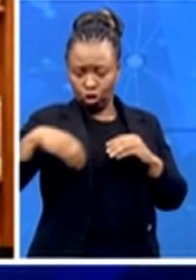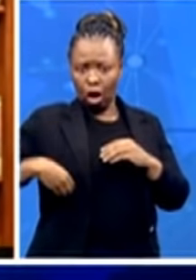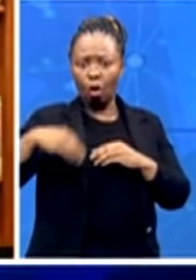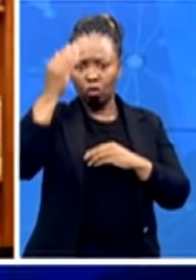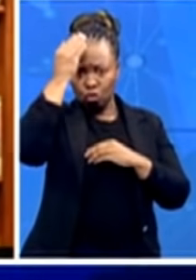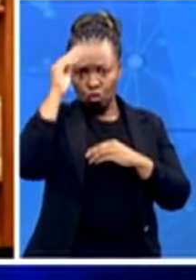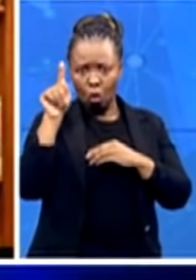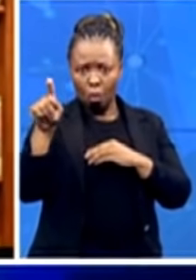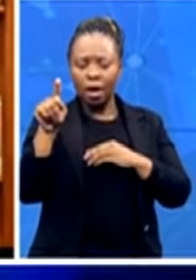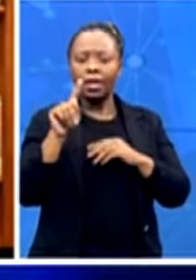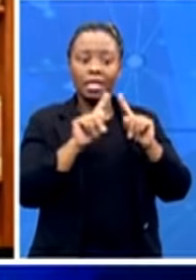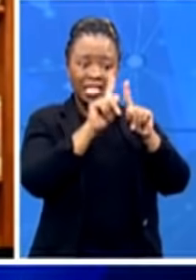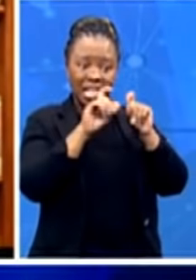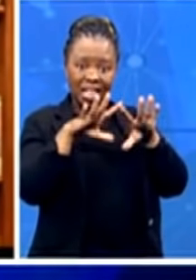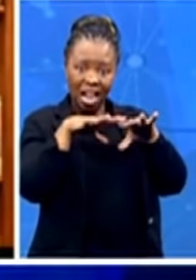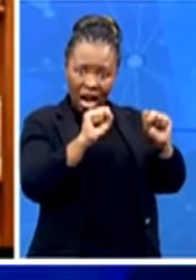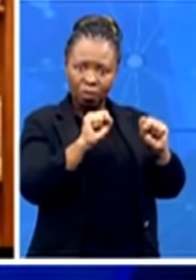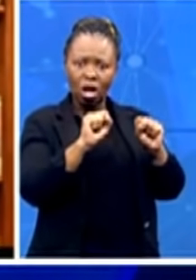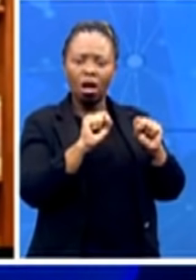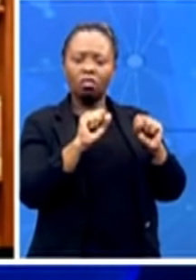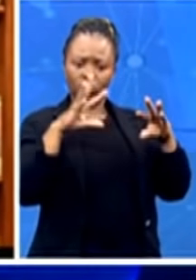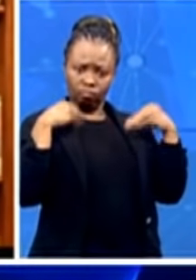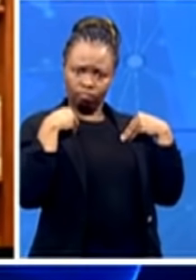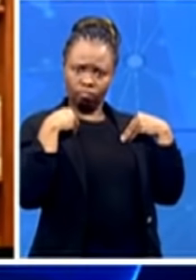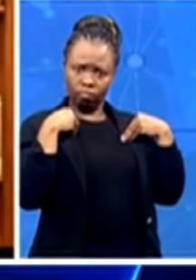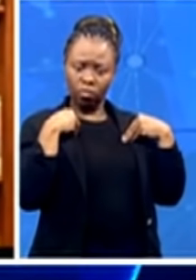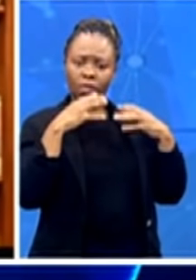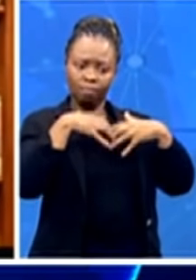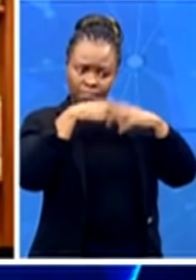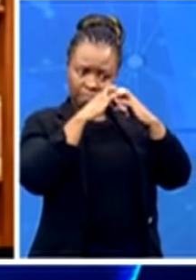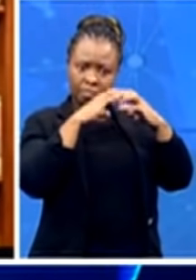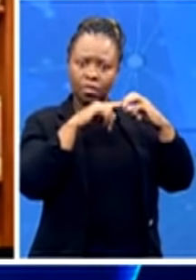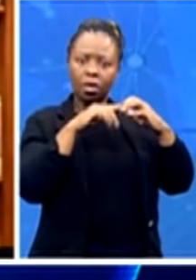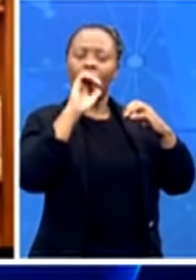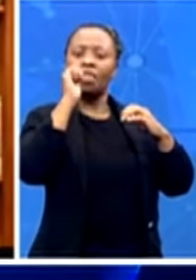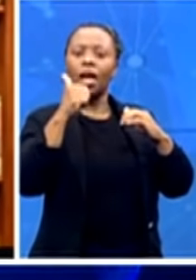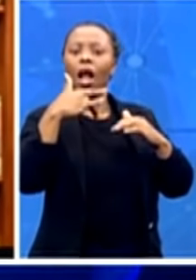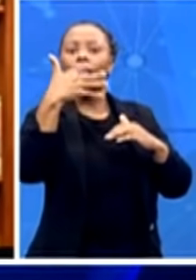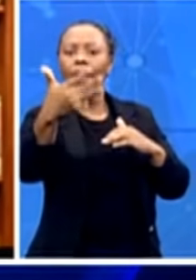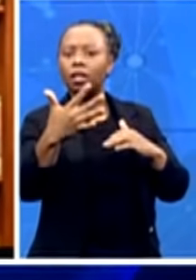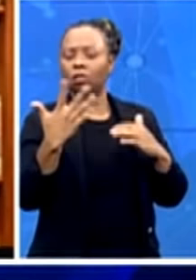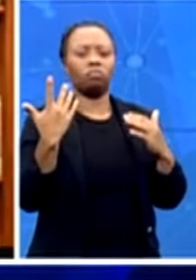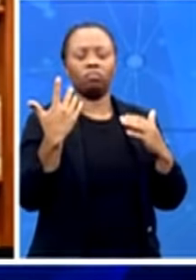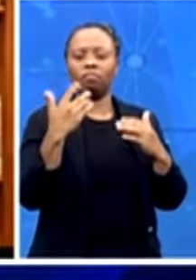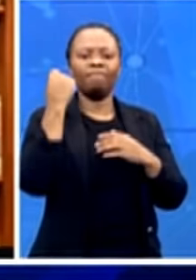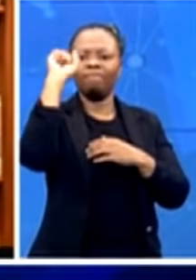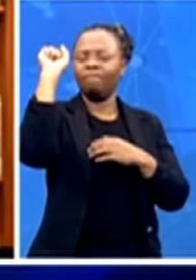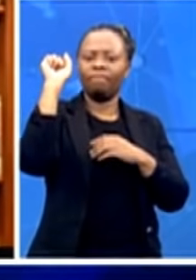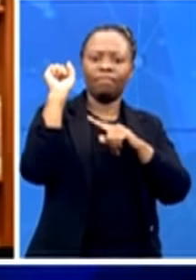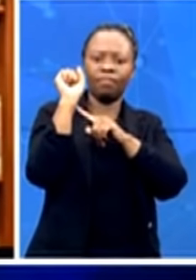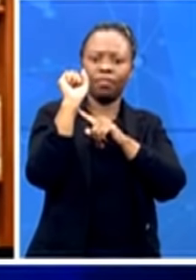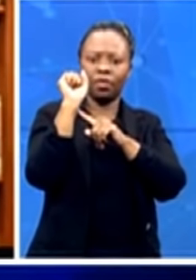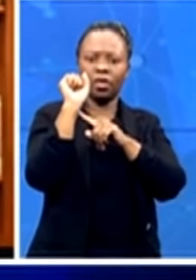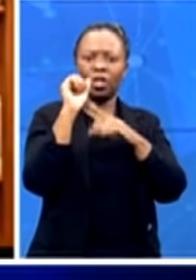objected to its operations for rules that he had implemented as head of state. And so this is something that ordinary people who work